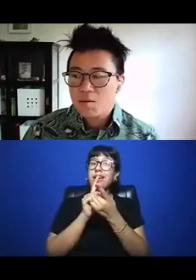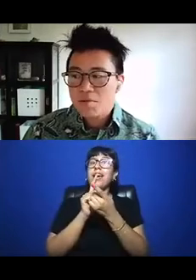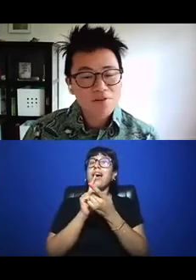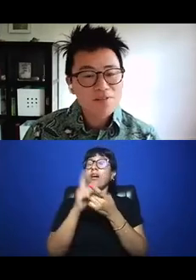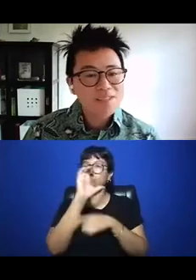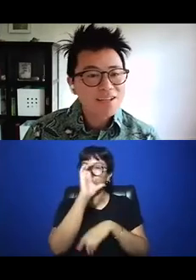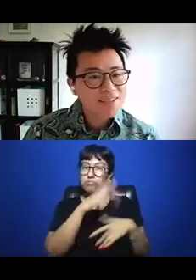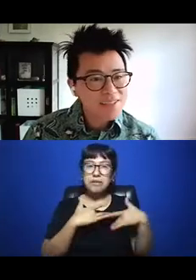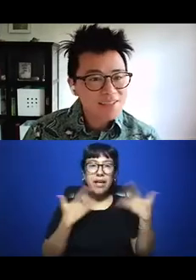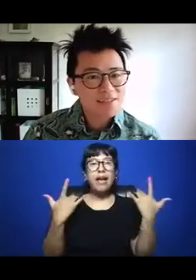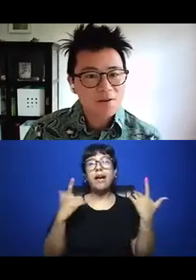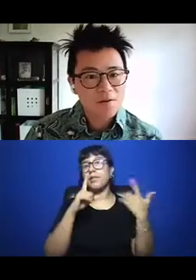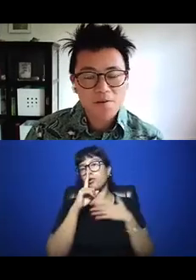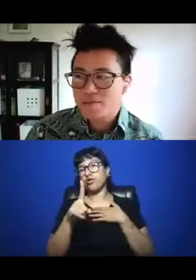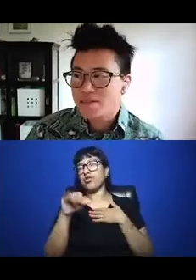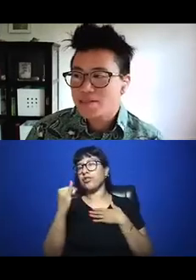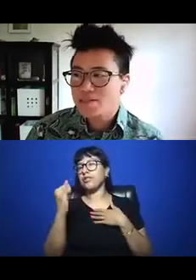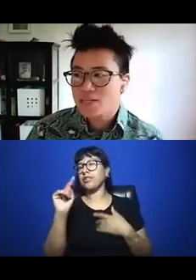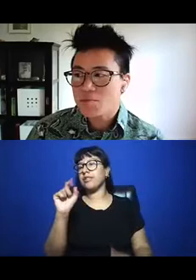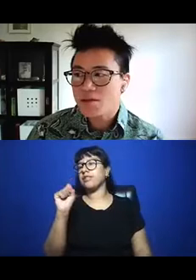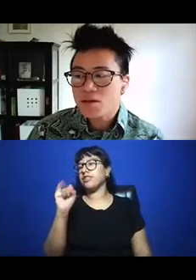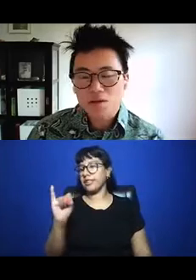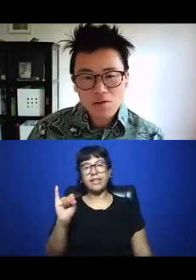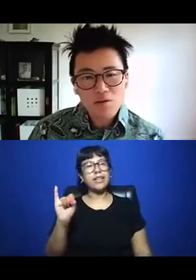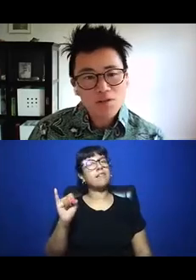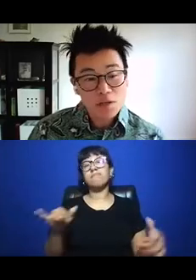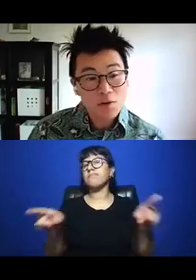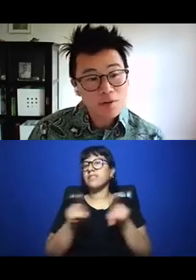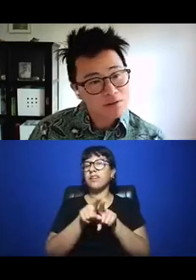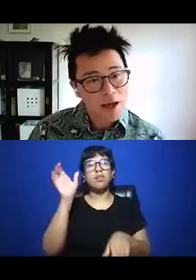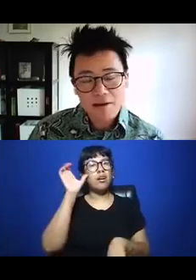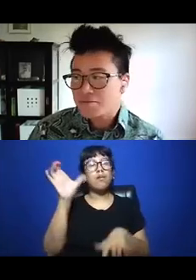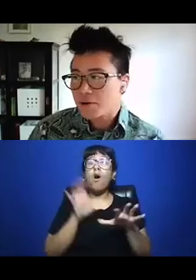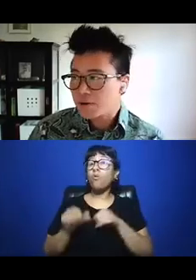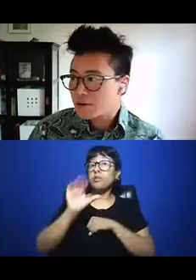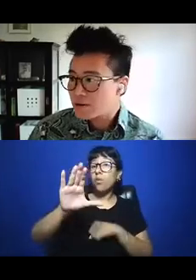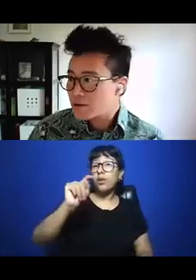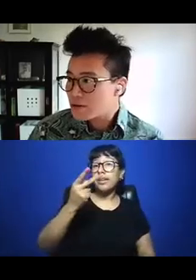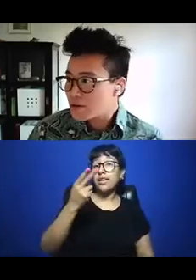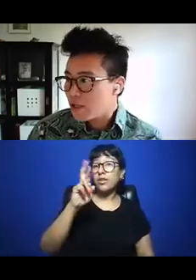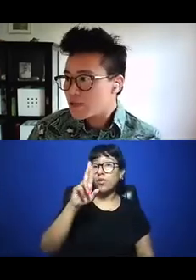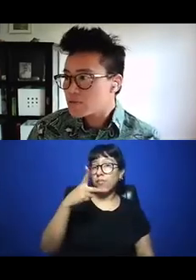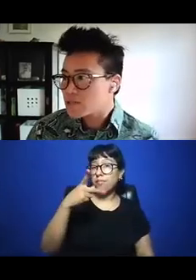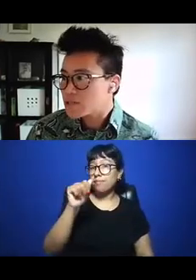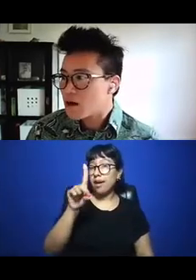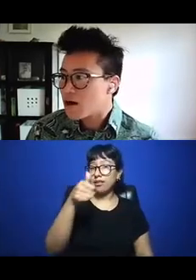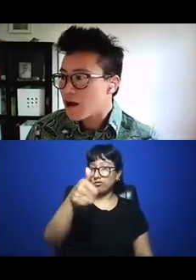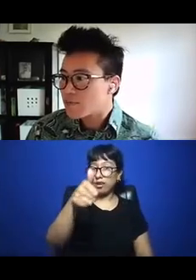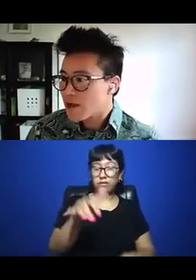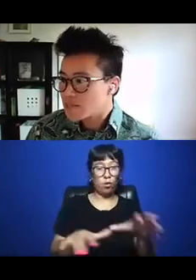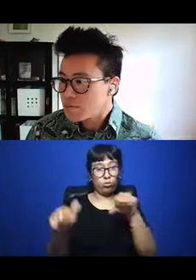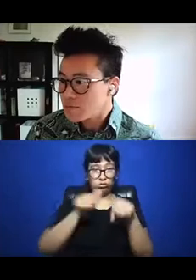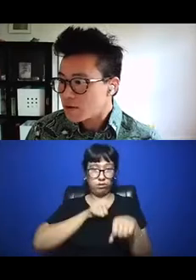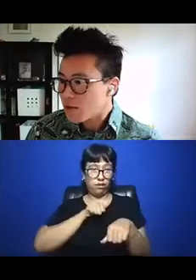or maefirst.jitsi. In the same way, you could host your own Etherpad if you wanted, and that's what we just saw